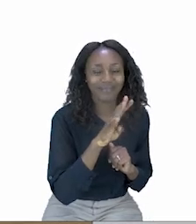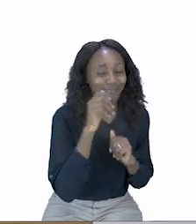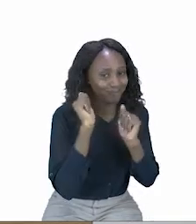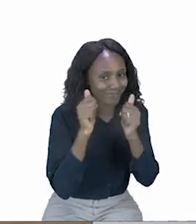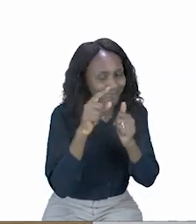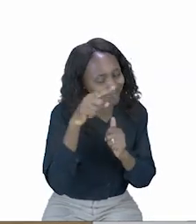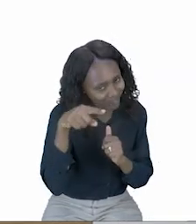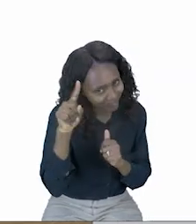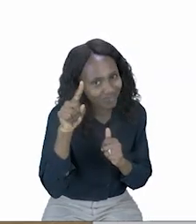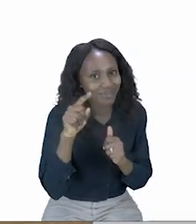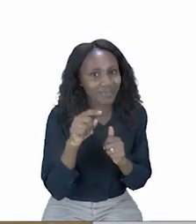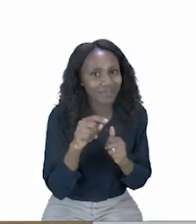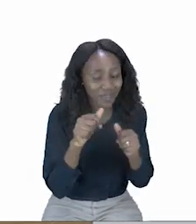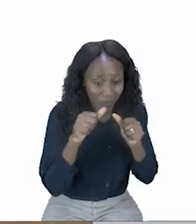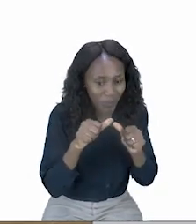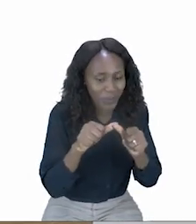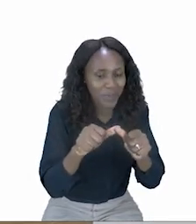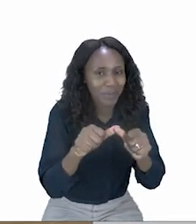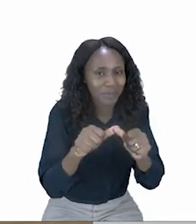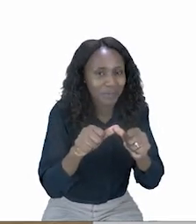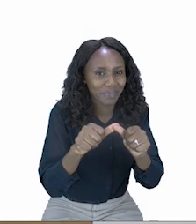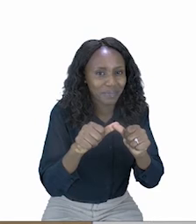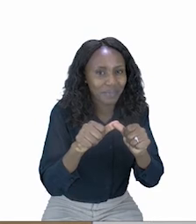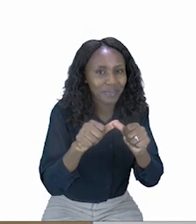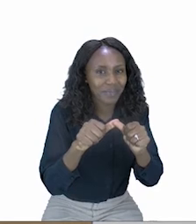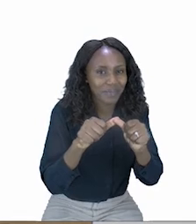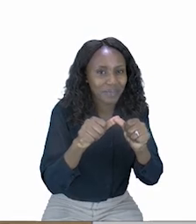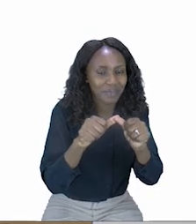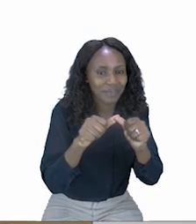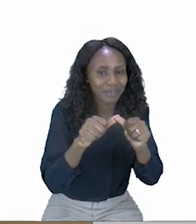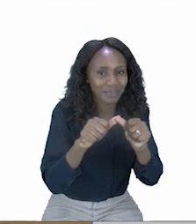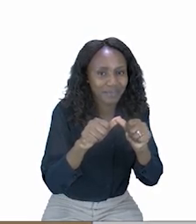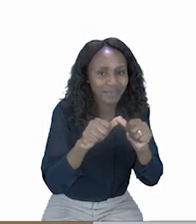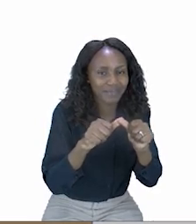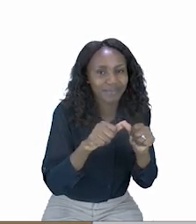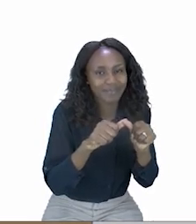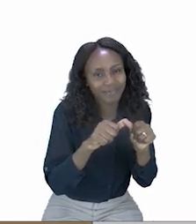good. Let's continue to count. Let's set our counters again.